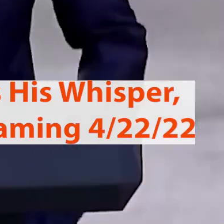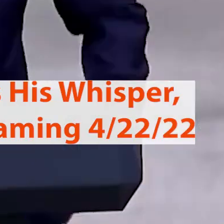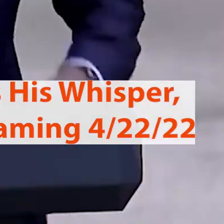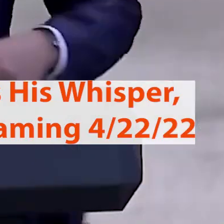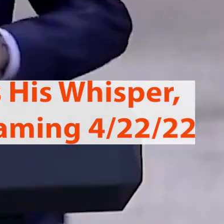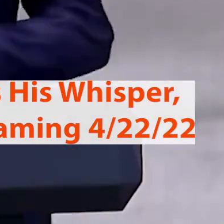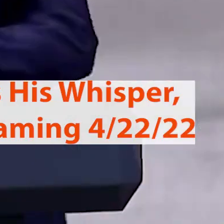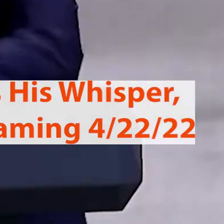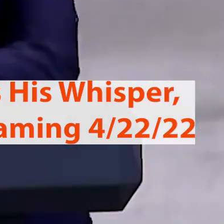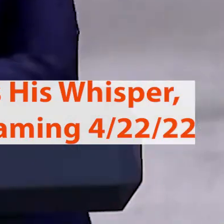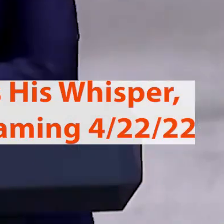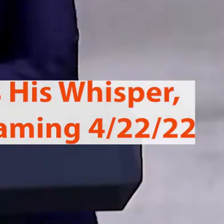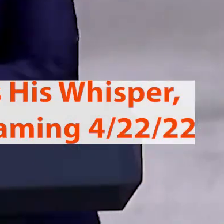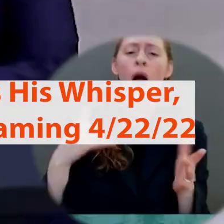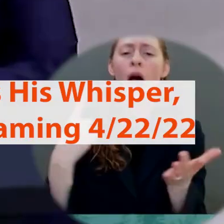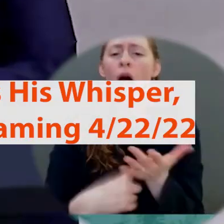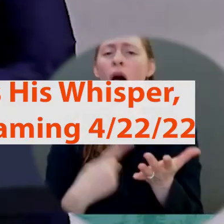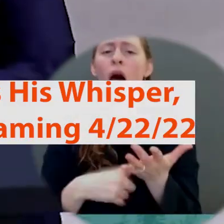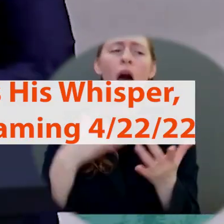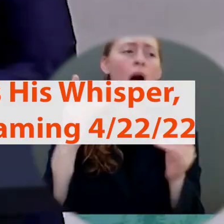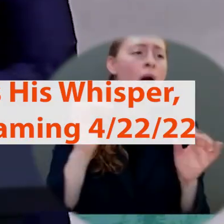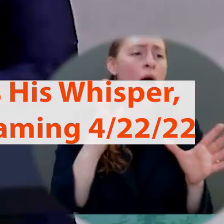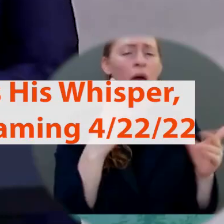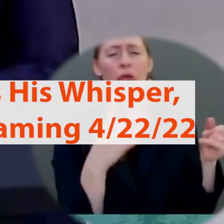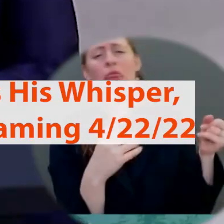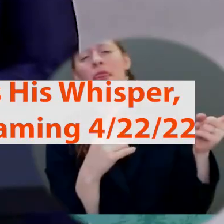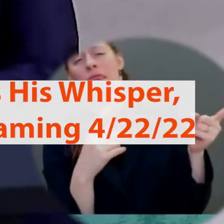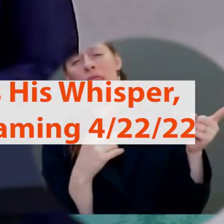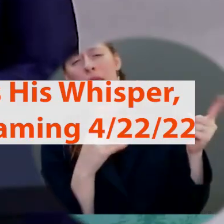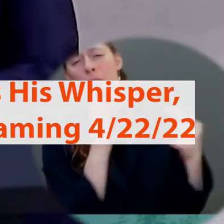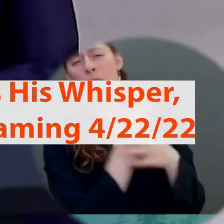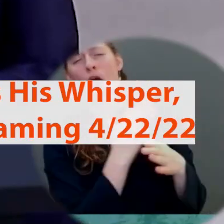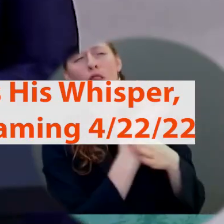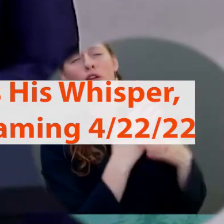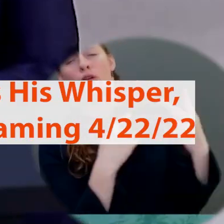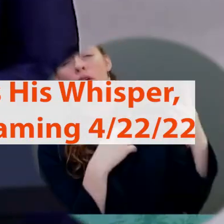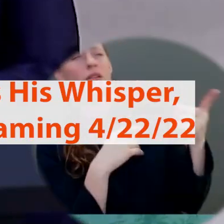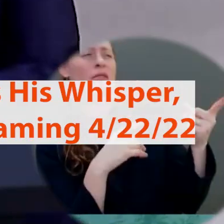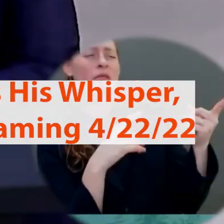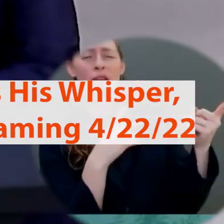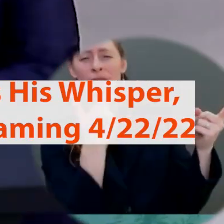area, I don't want to hear any more about you don't like looking at them.